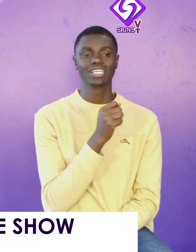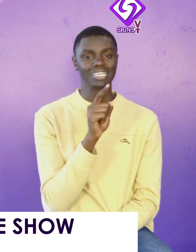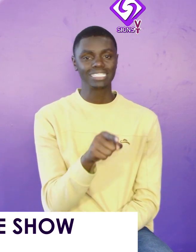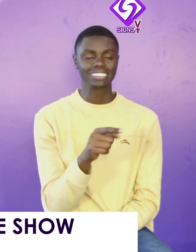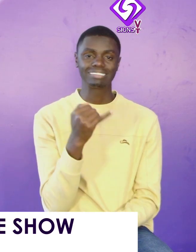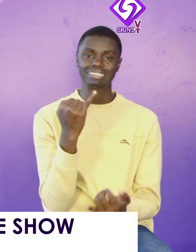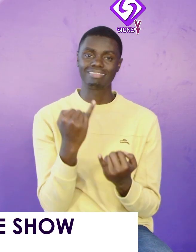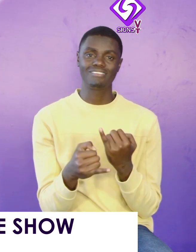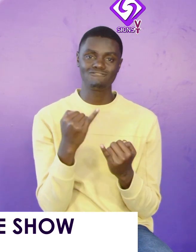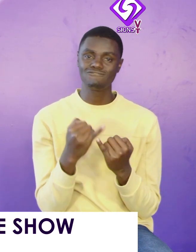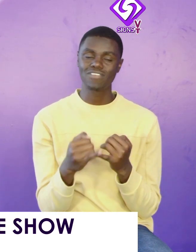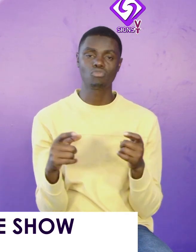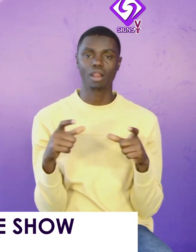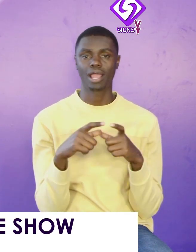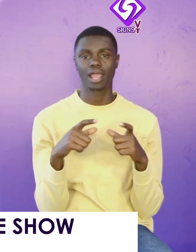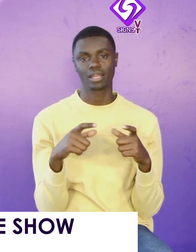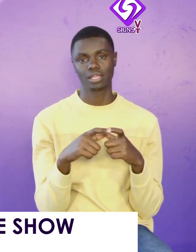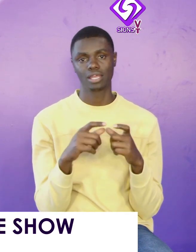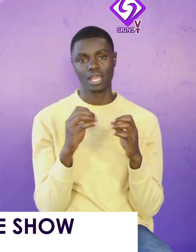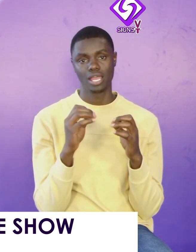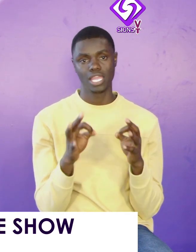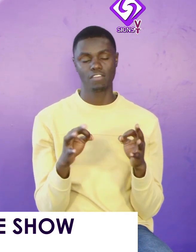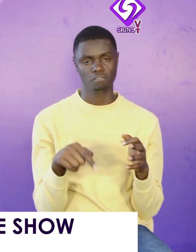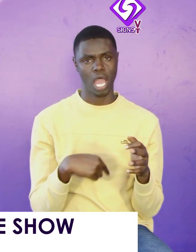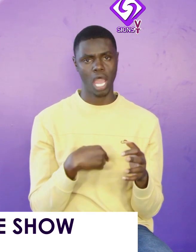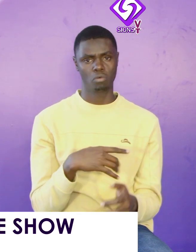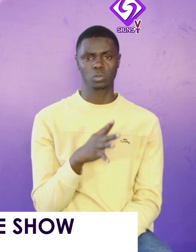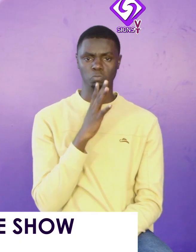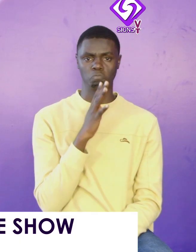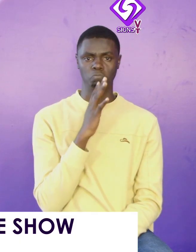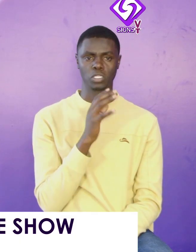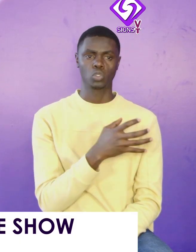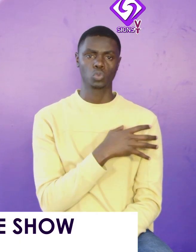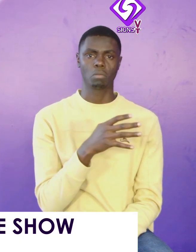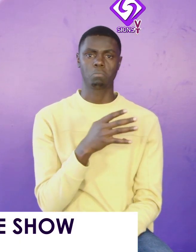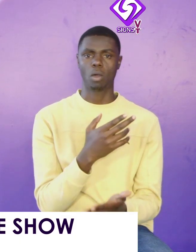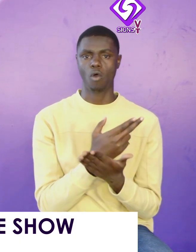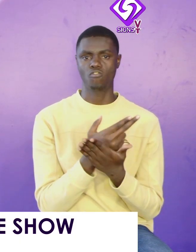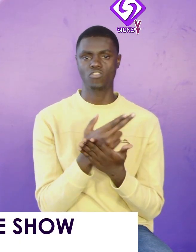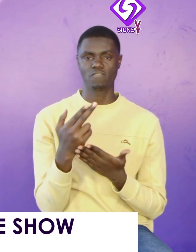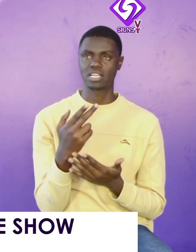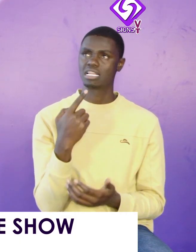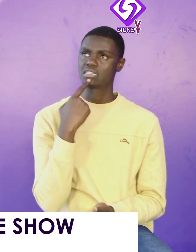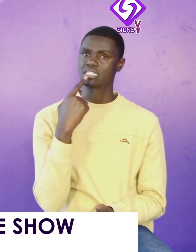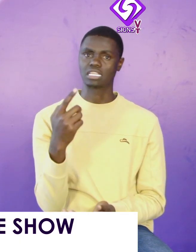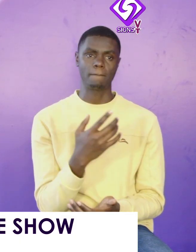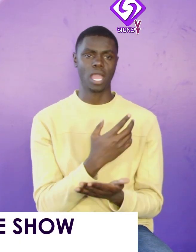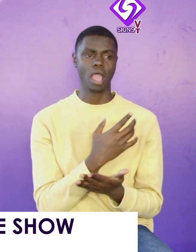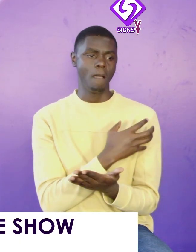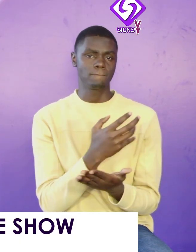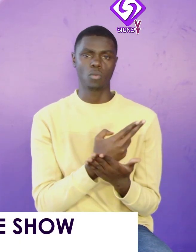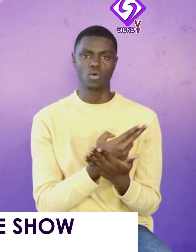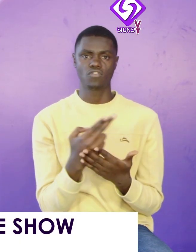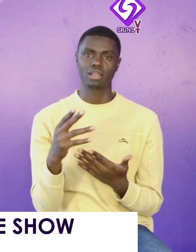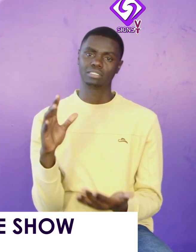That is the final card. If I was to speak to the powers of the divine, I would tell the powers of the divine, take away